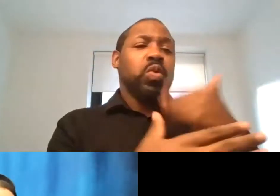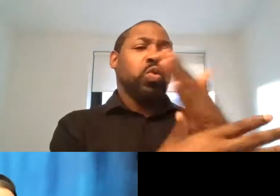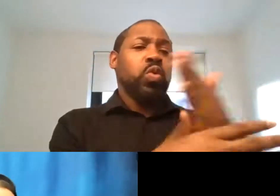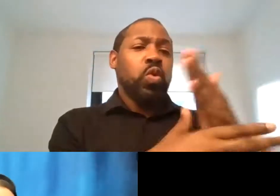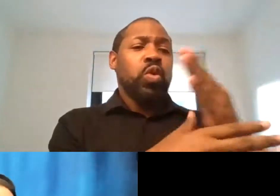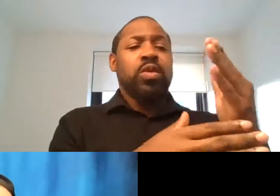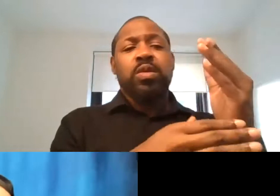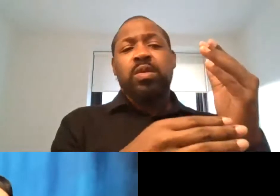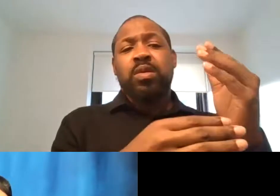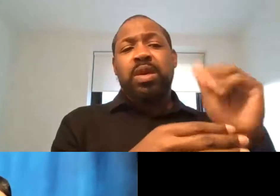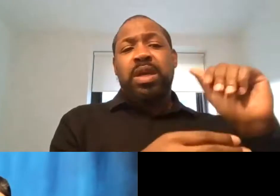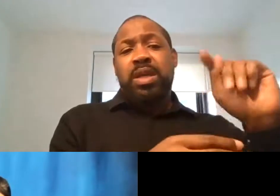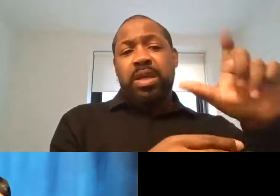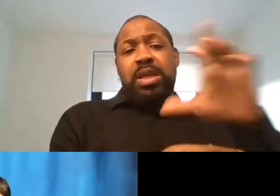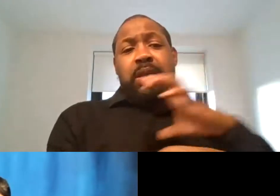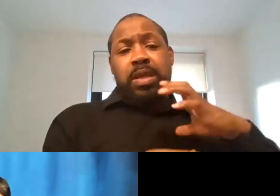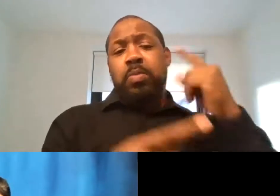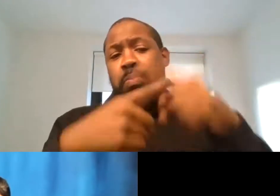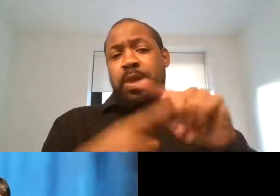feel about that.